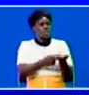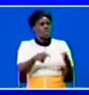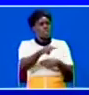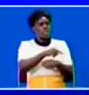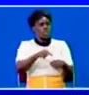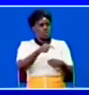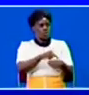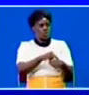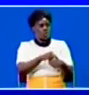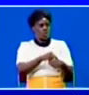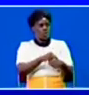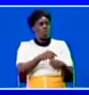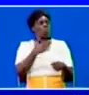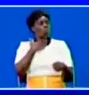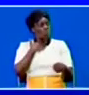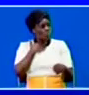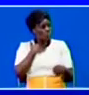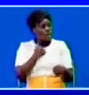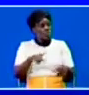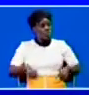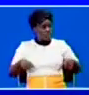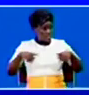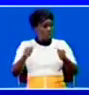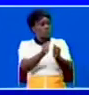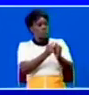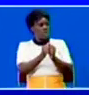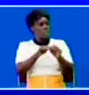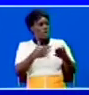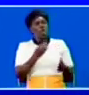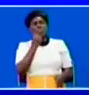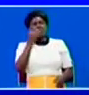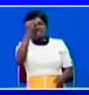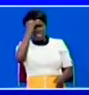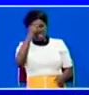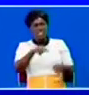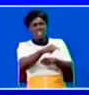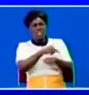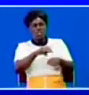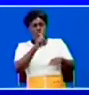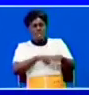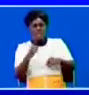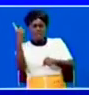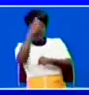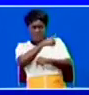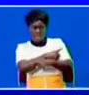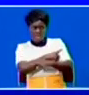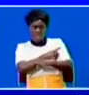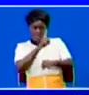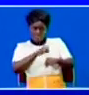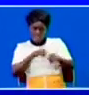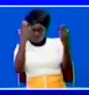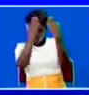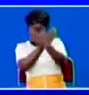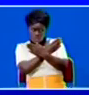nationhood. Do we really want to live together? Or are we simply pretending to be nationalists during the day? And while no one is